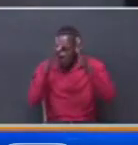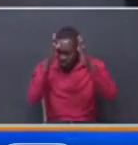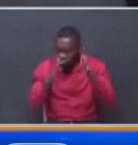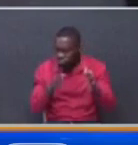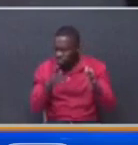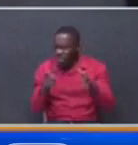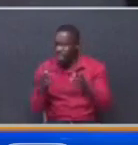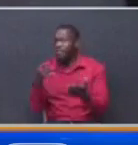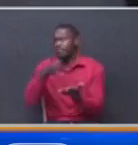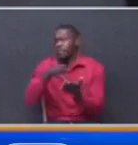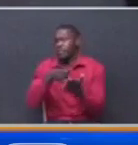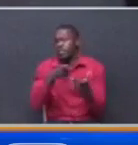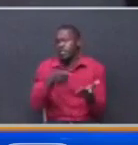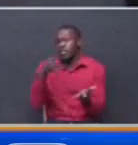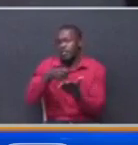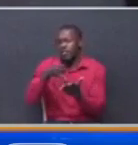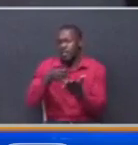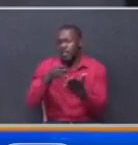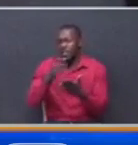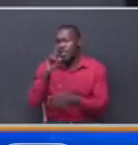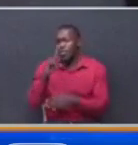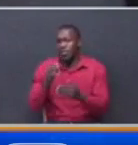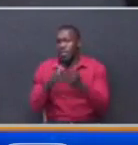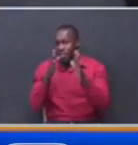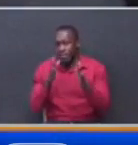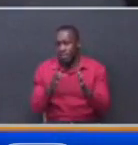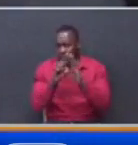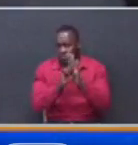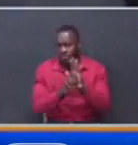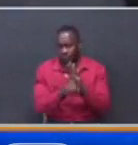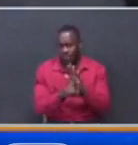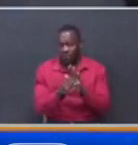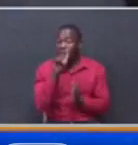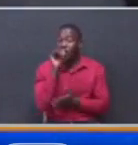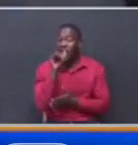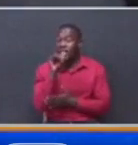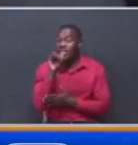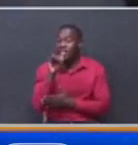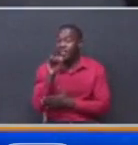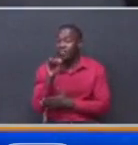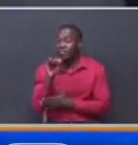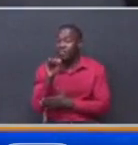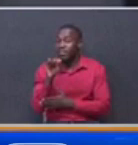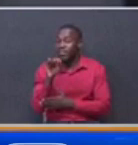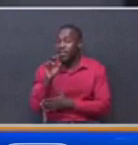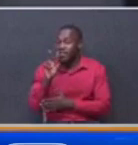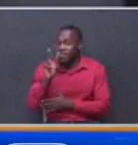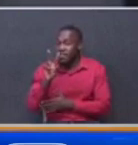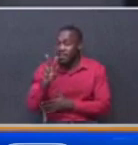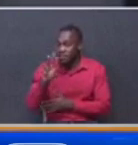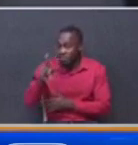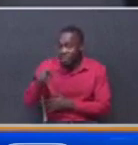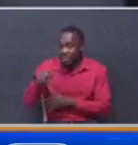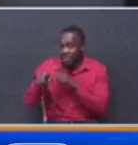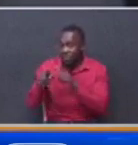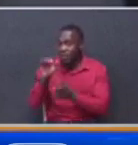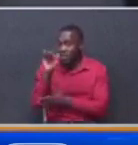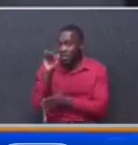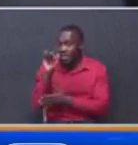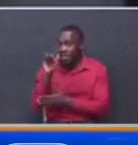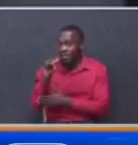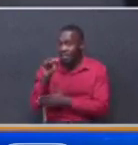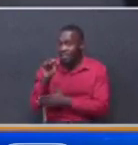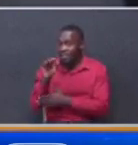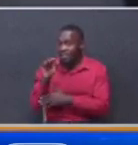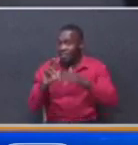and end the attacks on the governor. We would like the city to